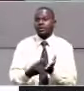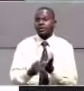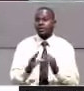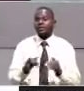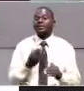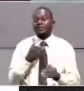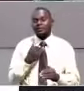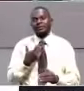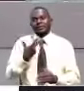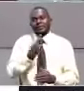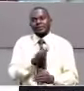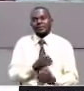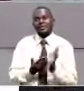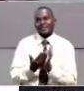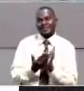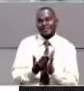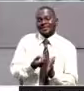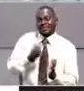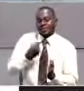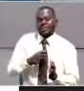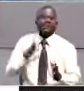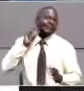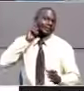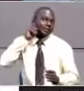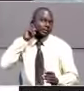in need of treatment, surgery, drugs and hearing